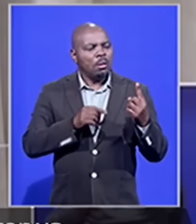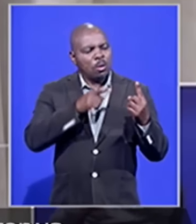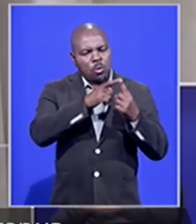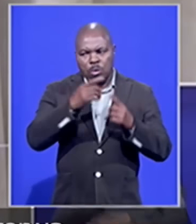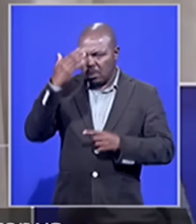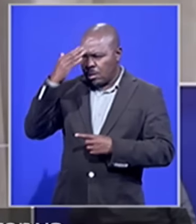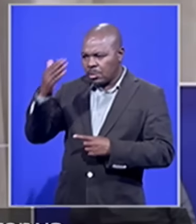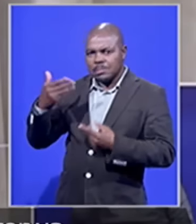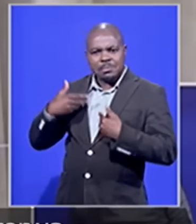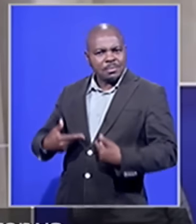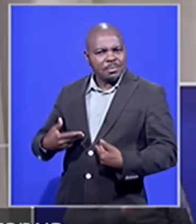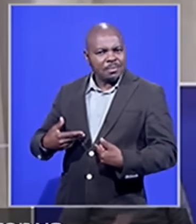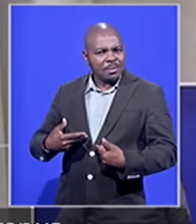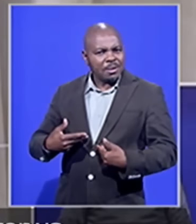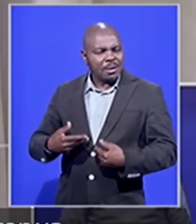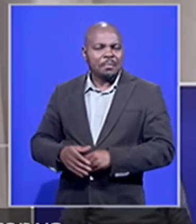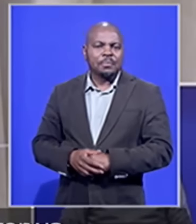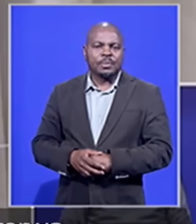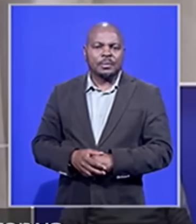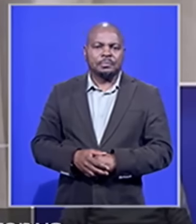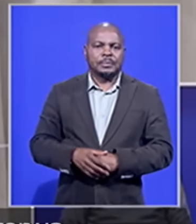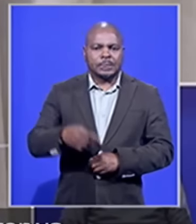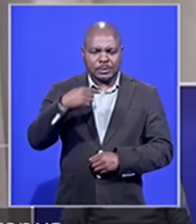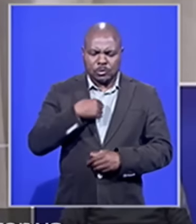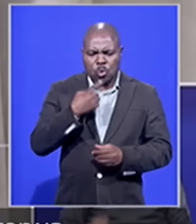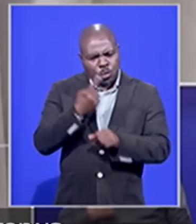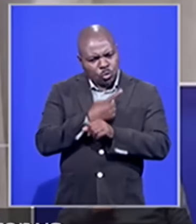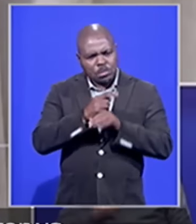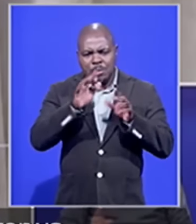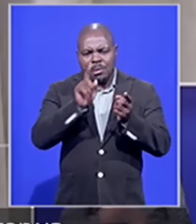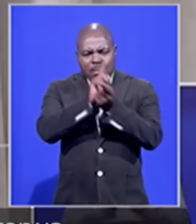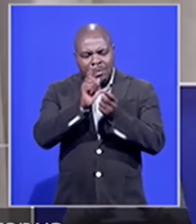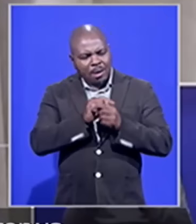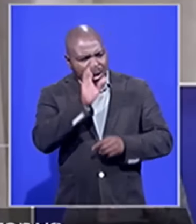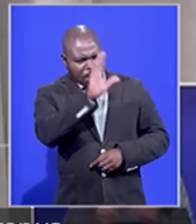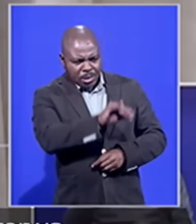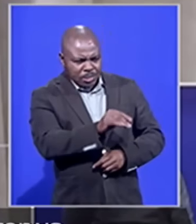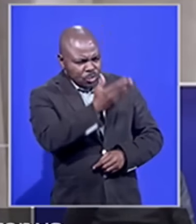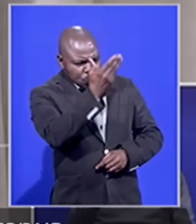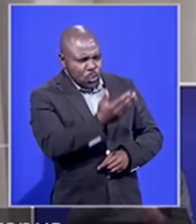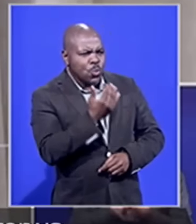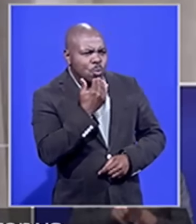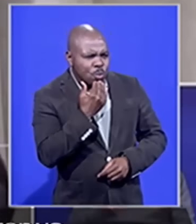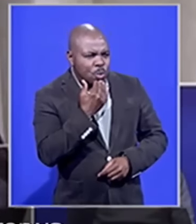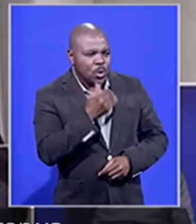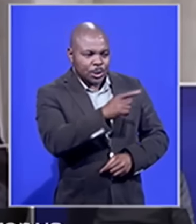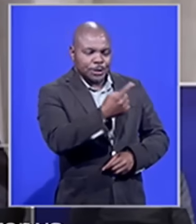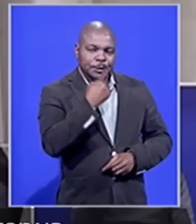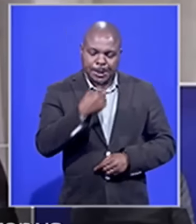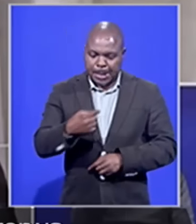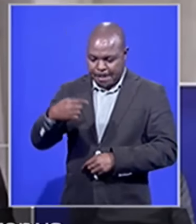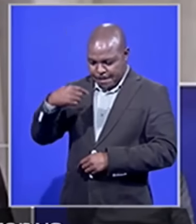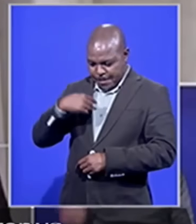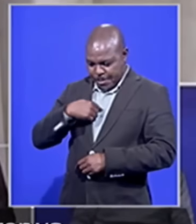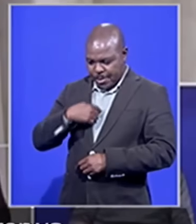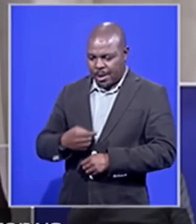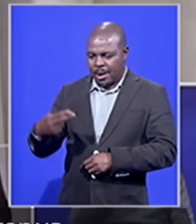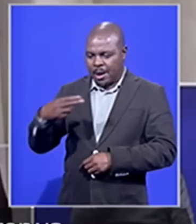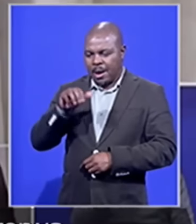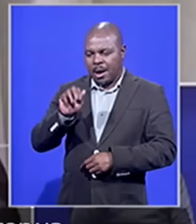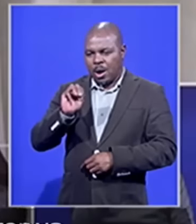me. And as I often meet people, I ask them, who are you? He says, I am Hangwani